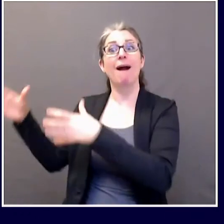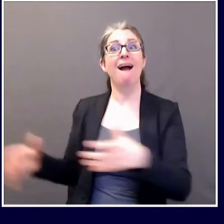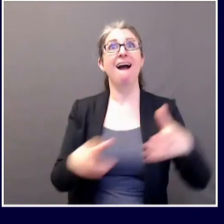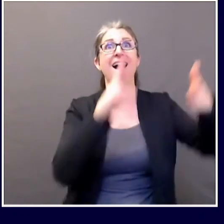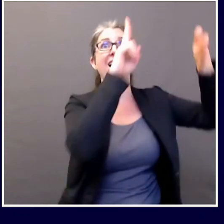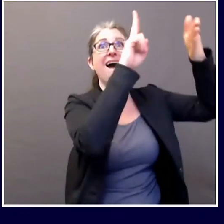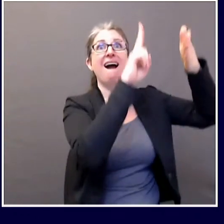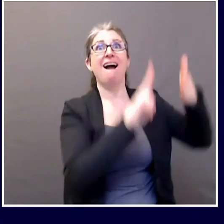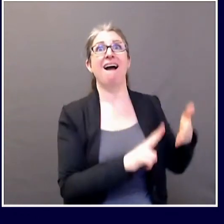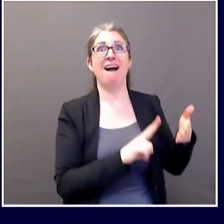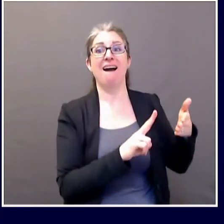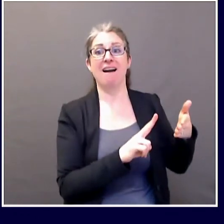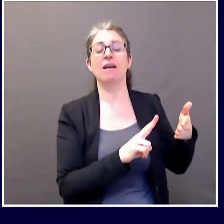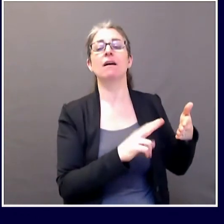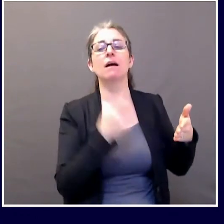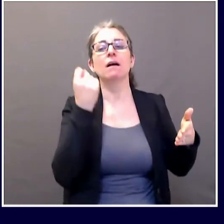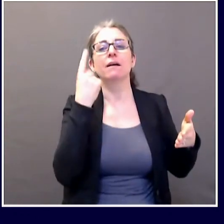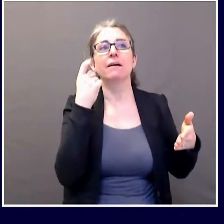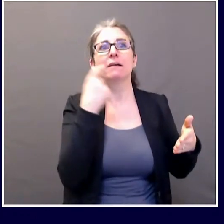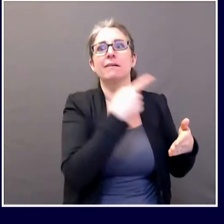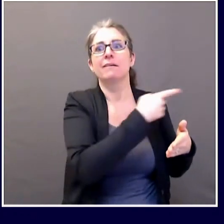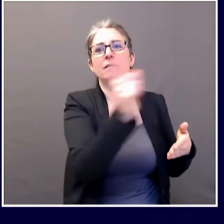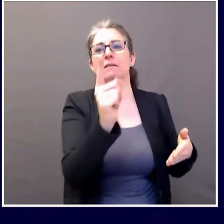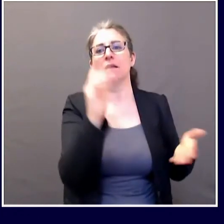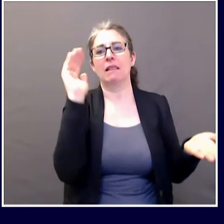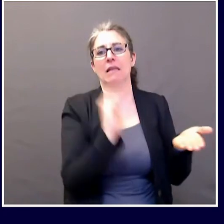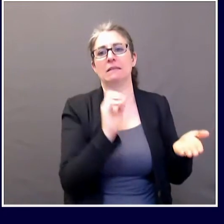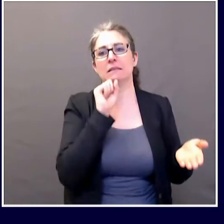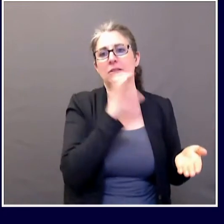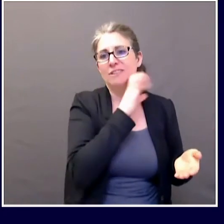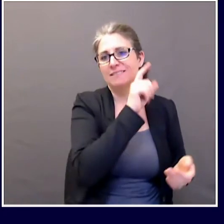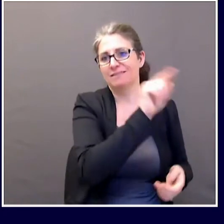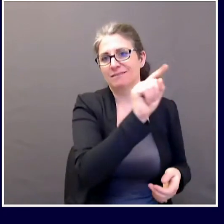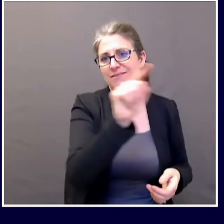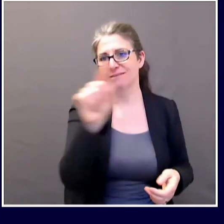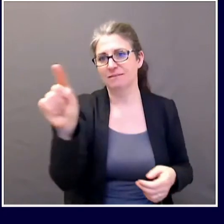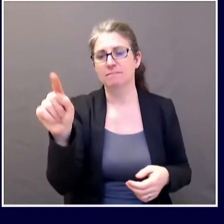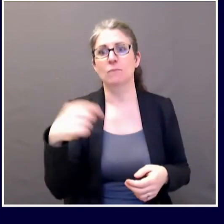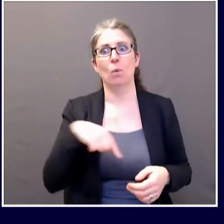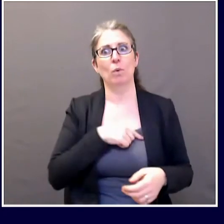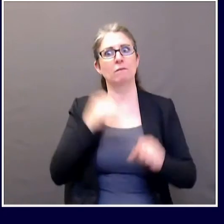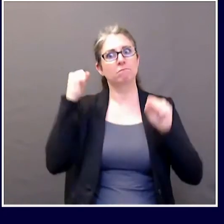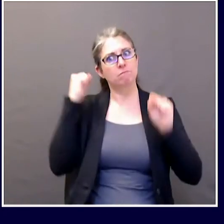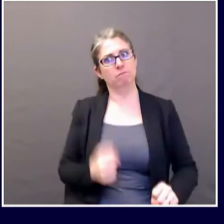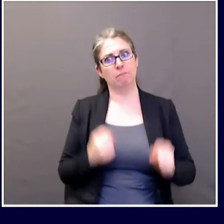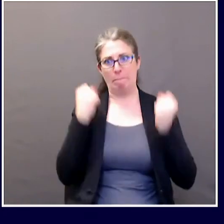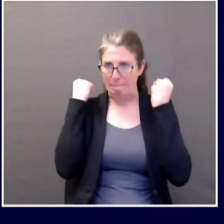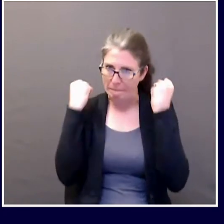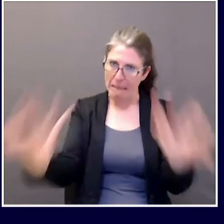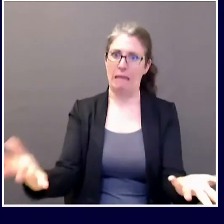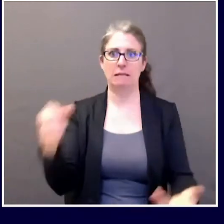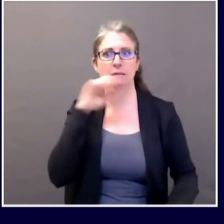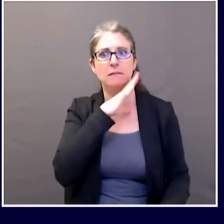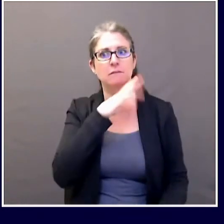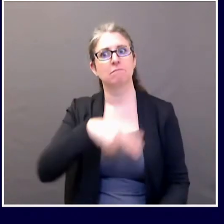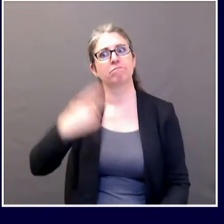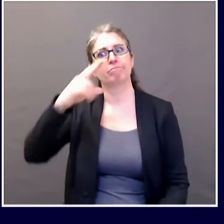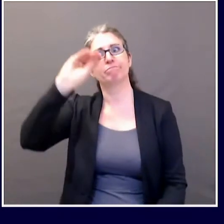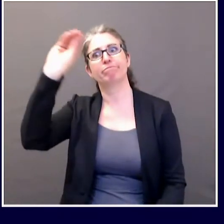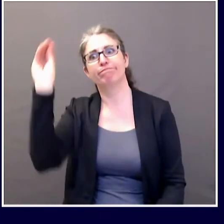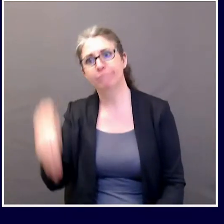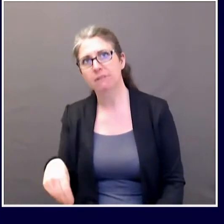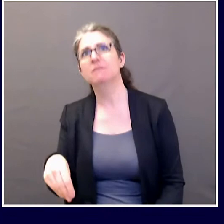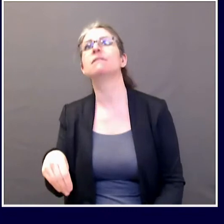groups sooner than we have because they have smaller populations in the age brackets we're talking about, and they have seen